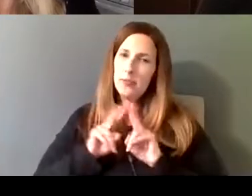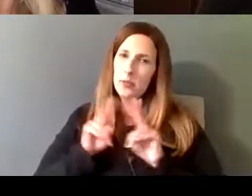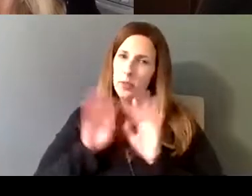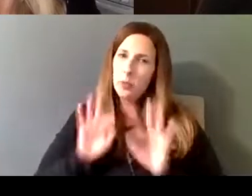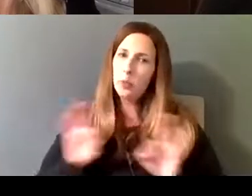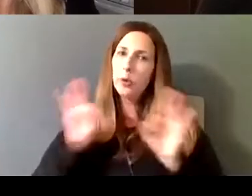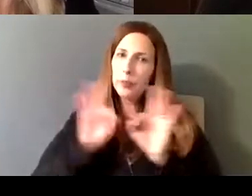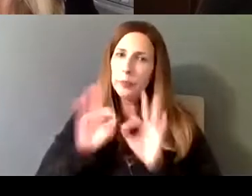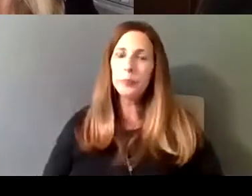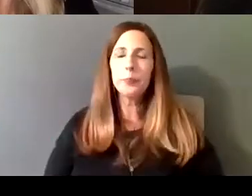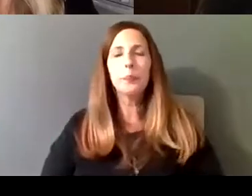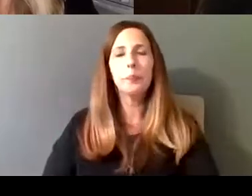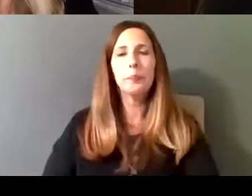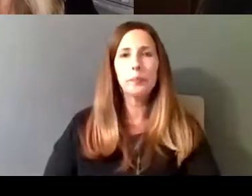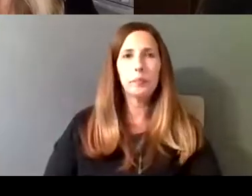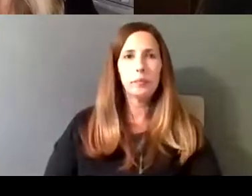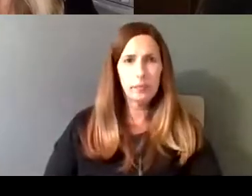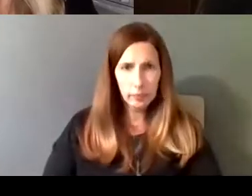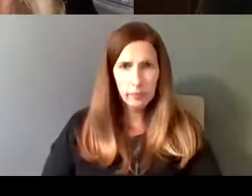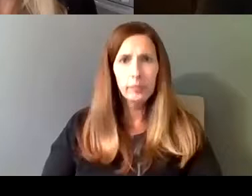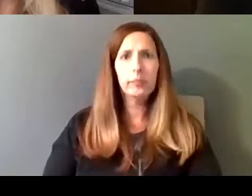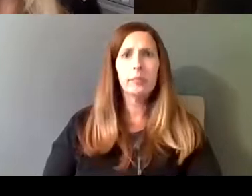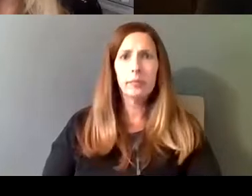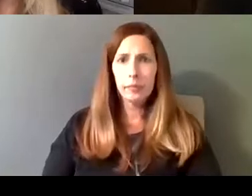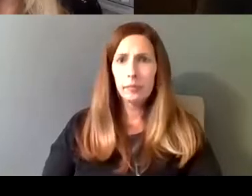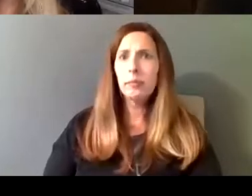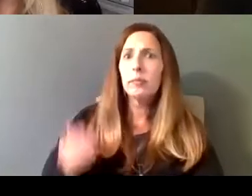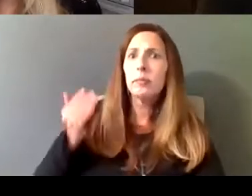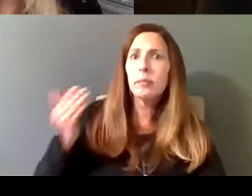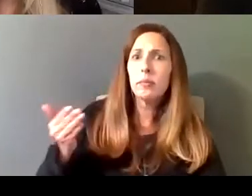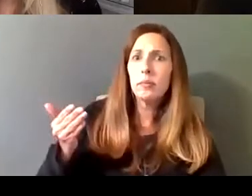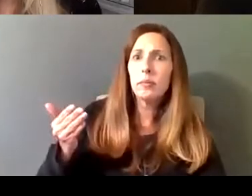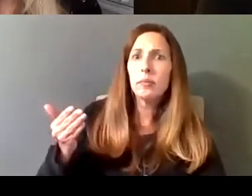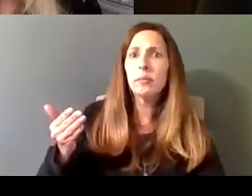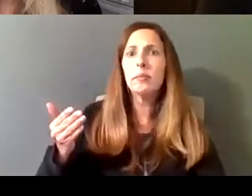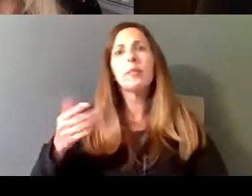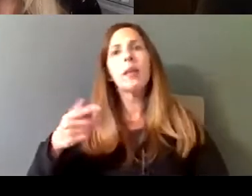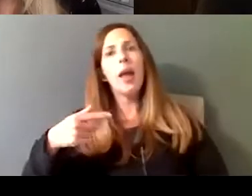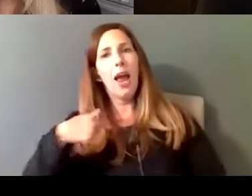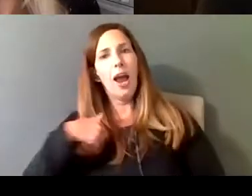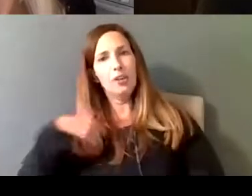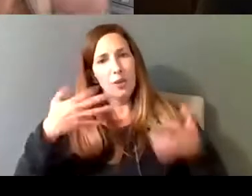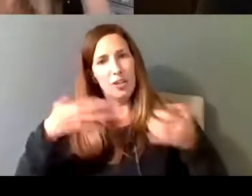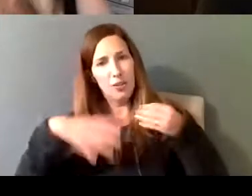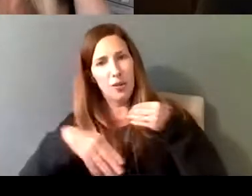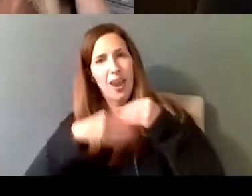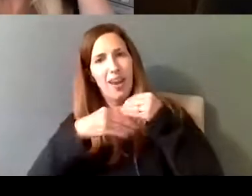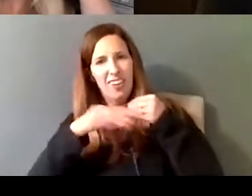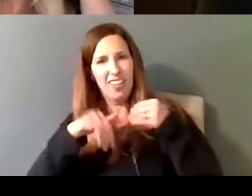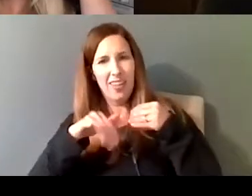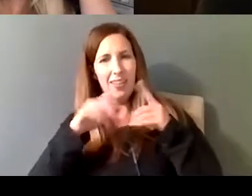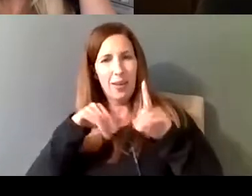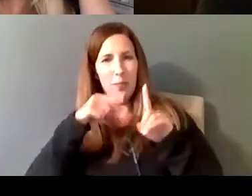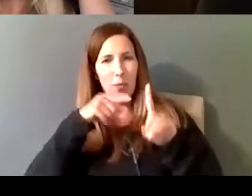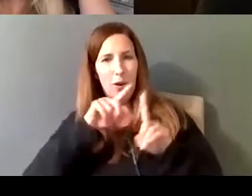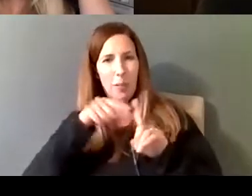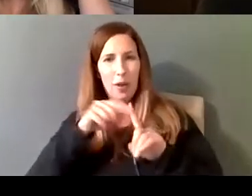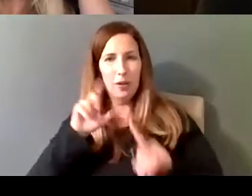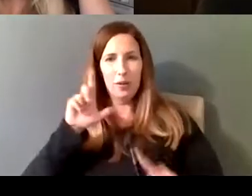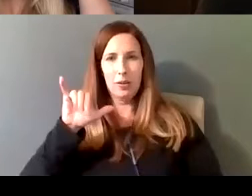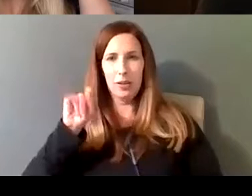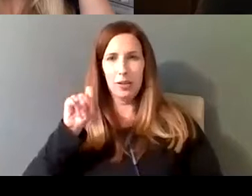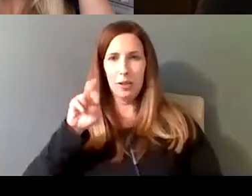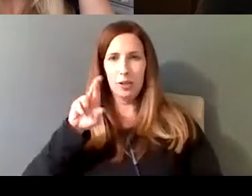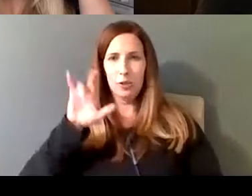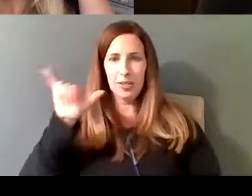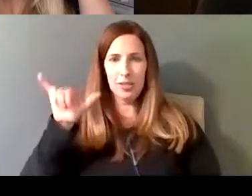important. Absolutely. Yeah. And go ahead, Becky. I was just going to say, if I could jump in on that point about literacy